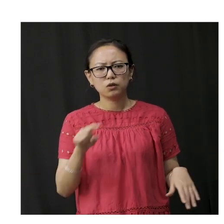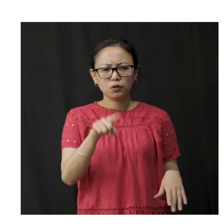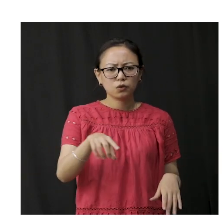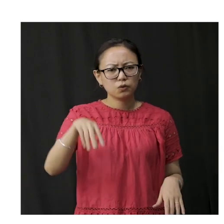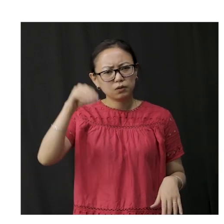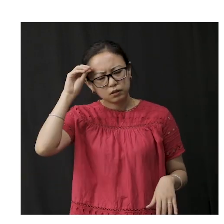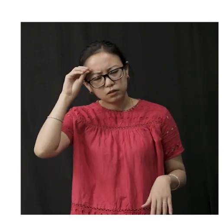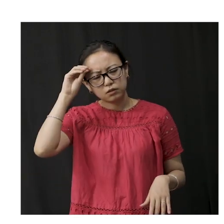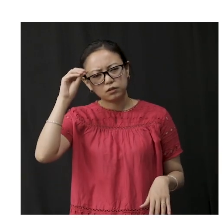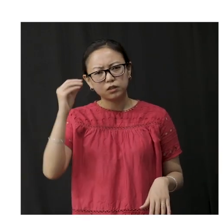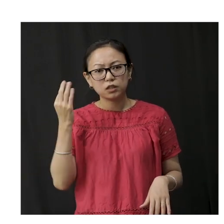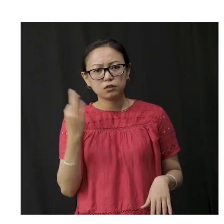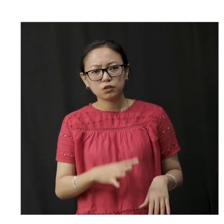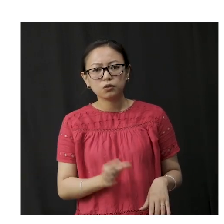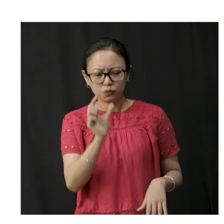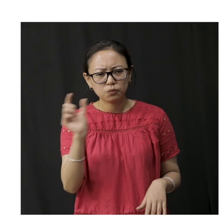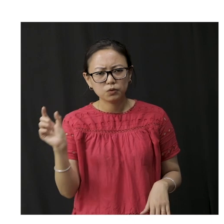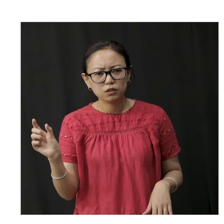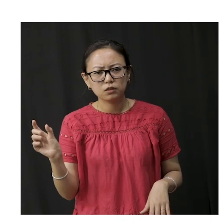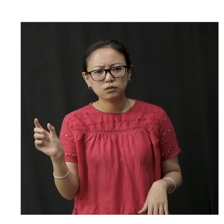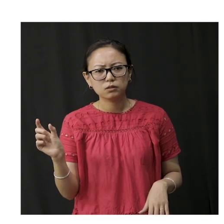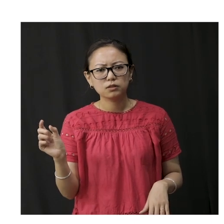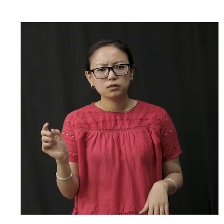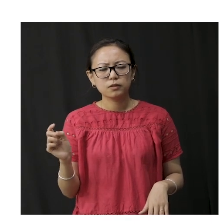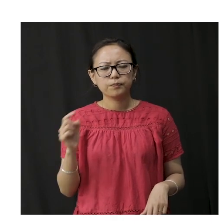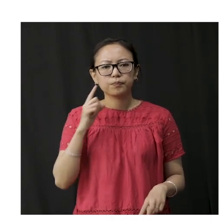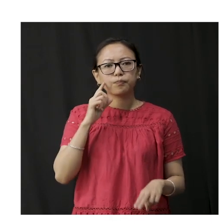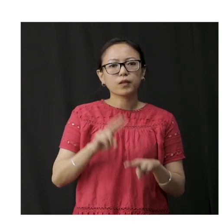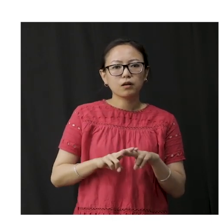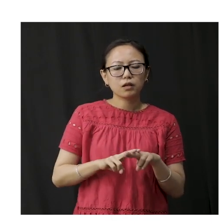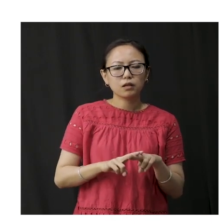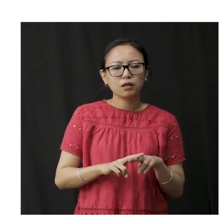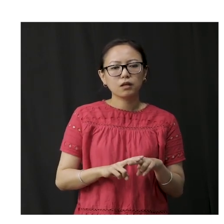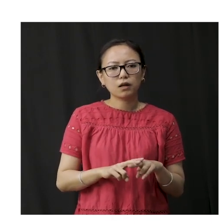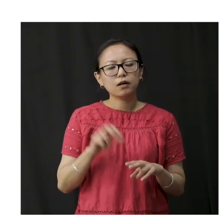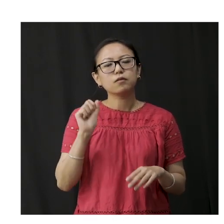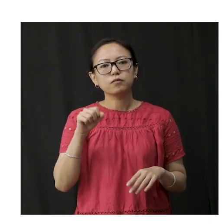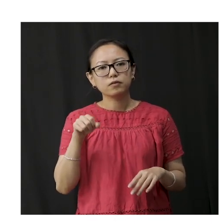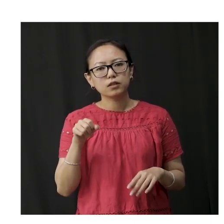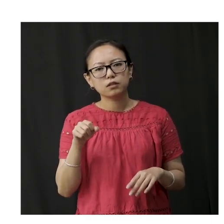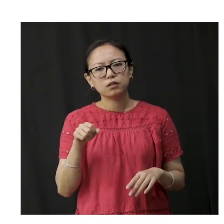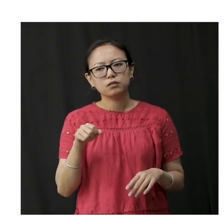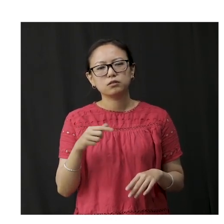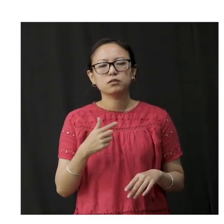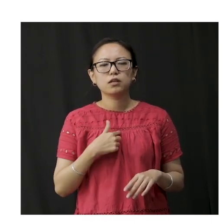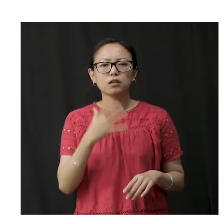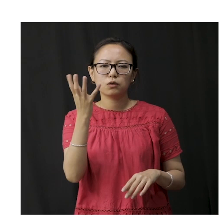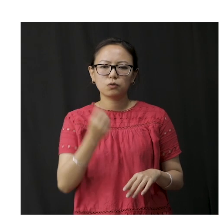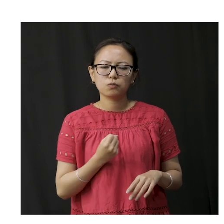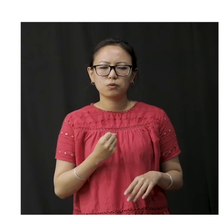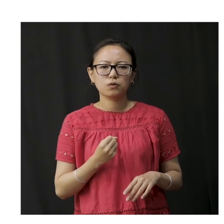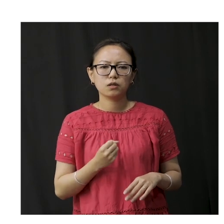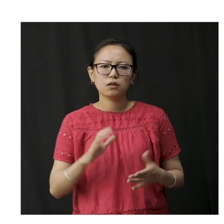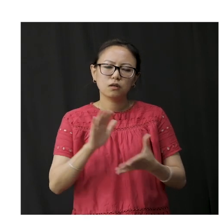new word today? I want you to all share at least one word with your friends that you have learned